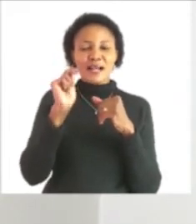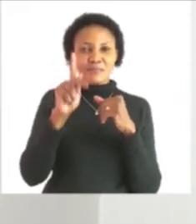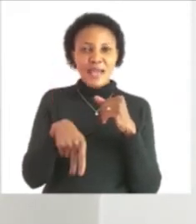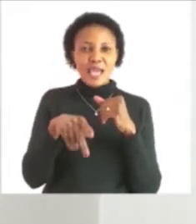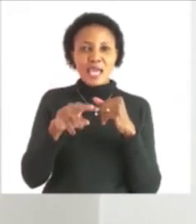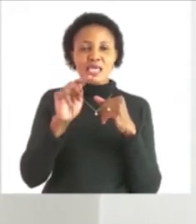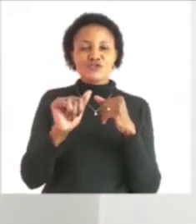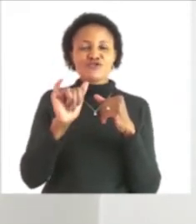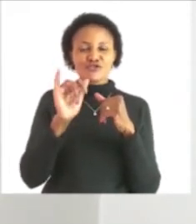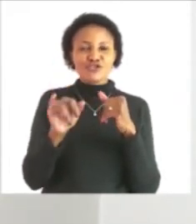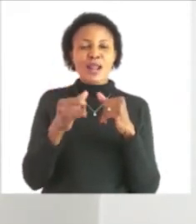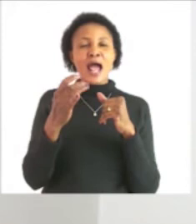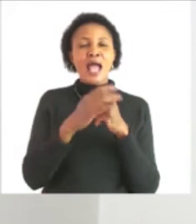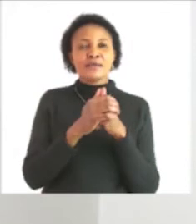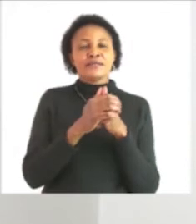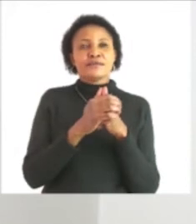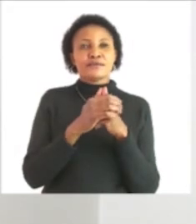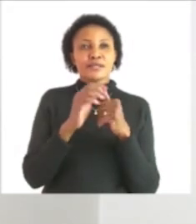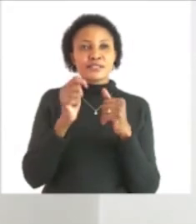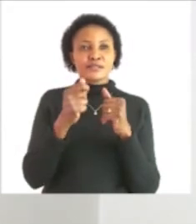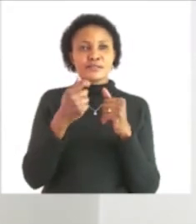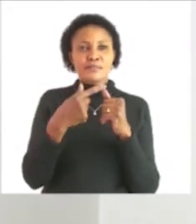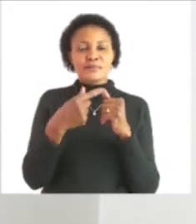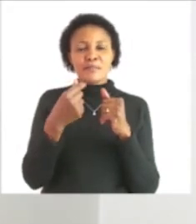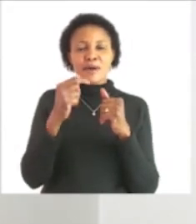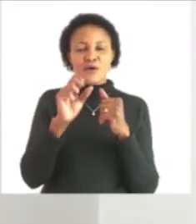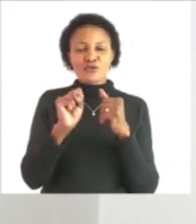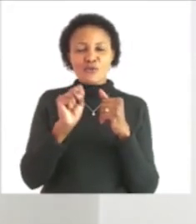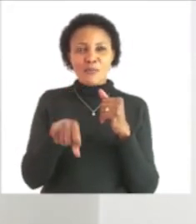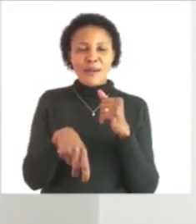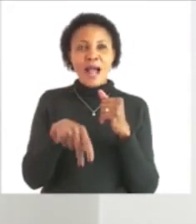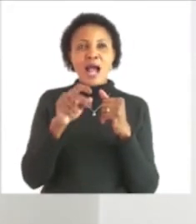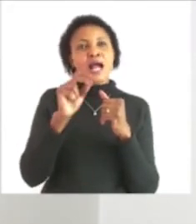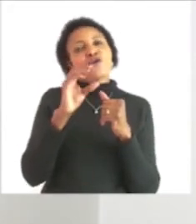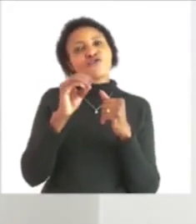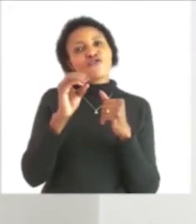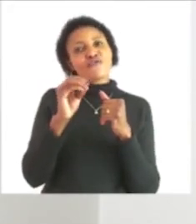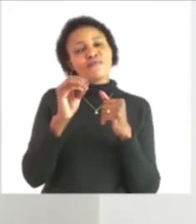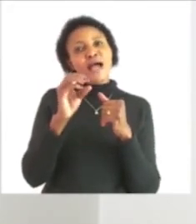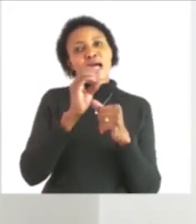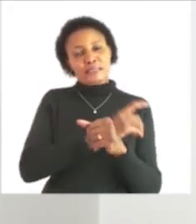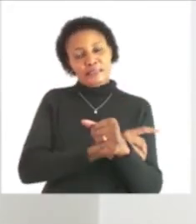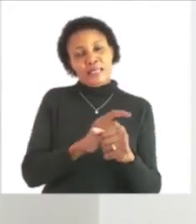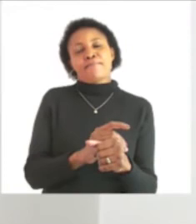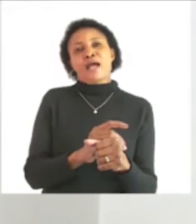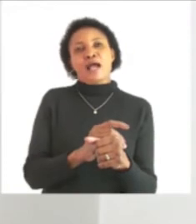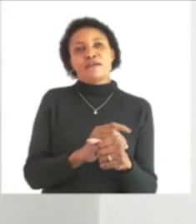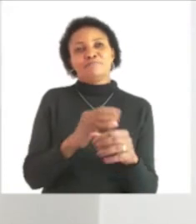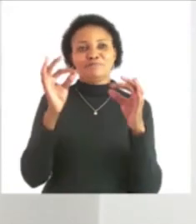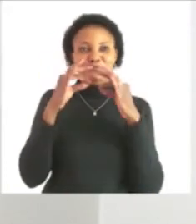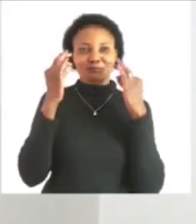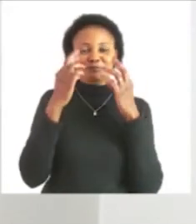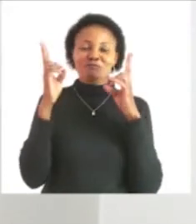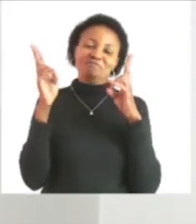April, May, June, July, August, September, October, November, December. That is now